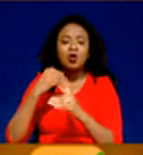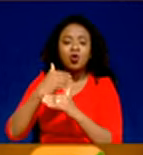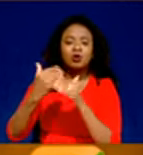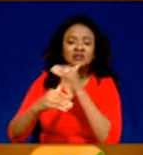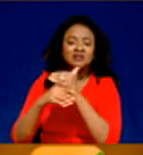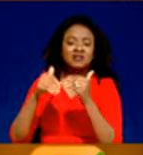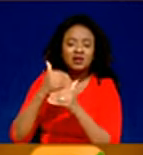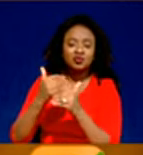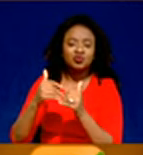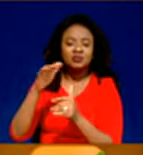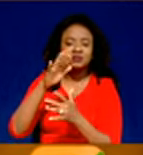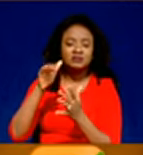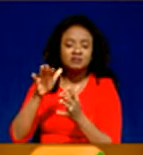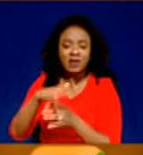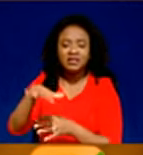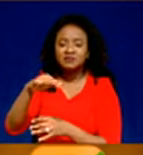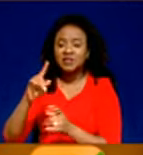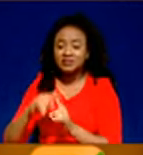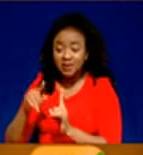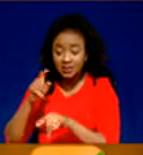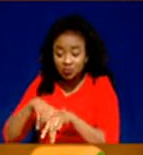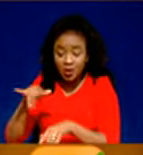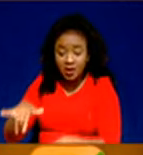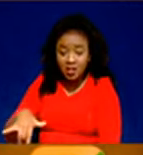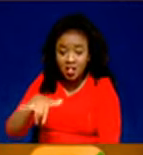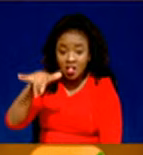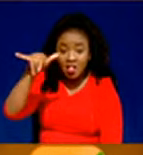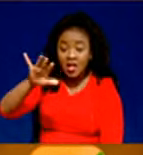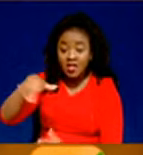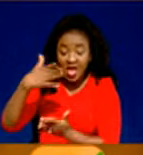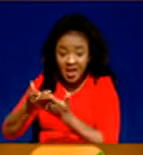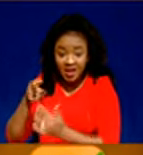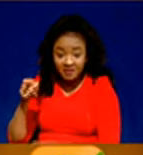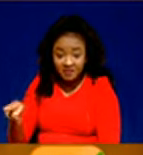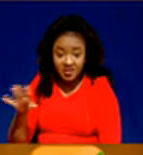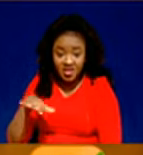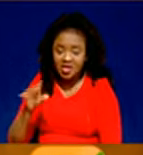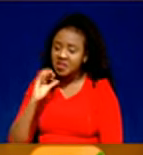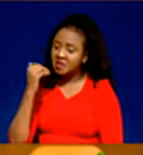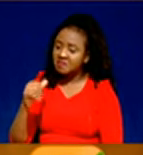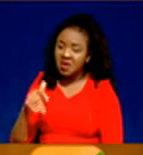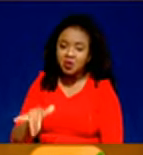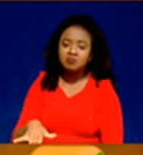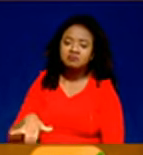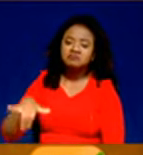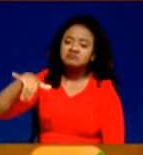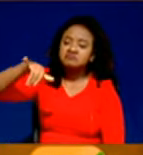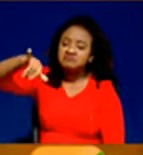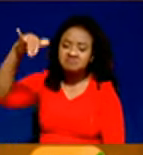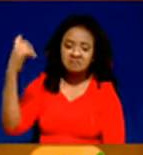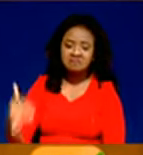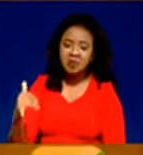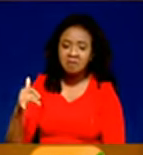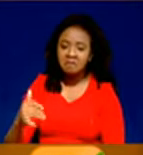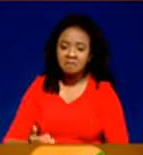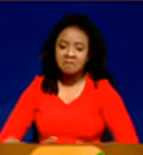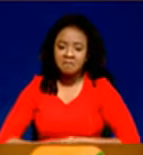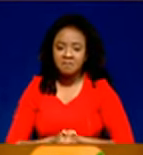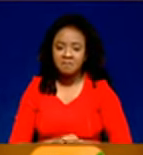institution. Unfortunately, the aircraft crashed shortly after takeoff.